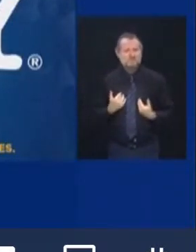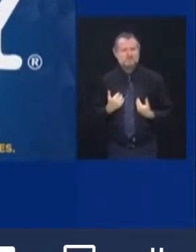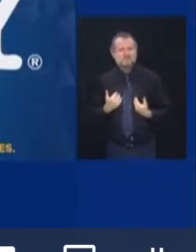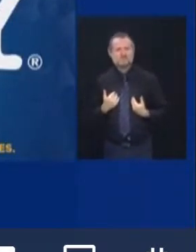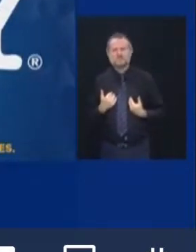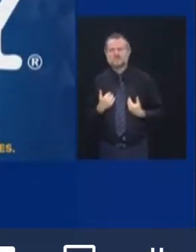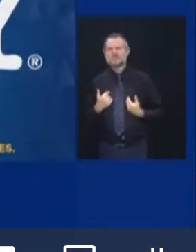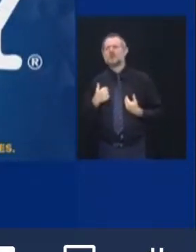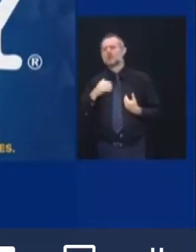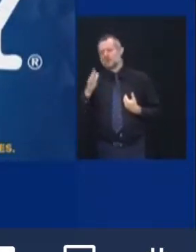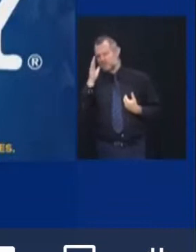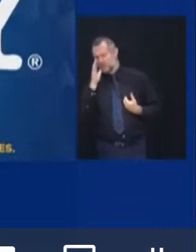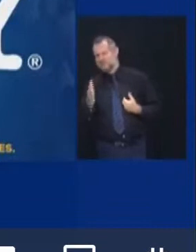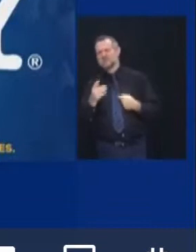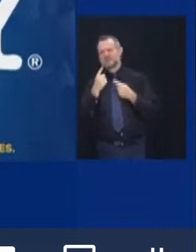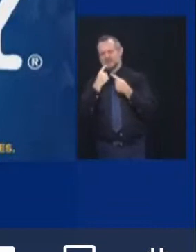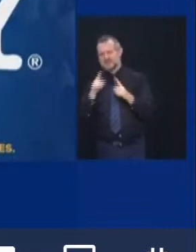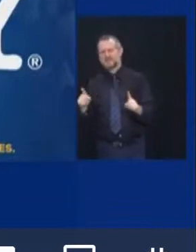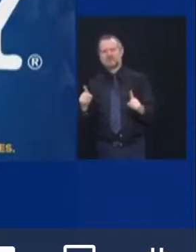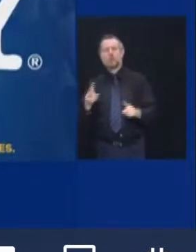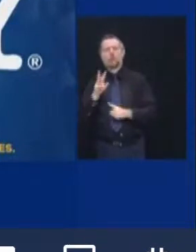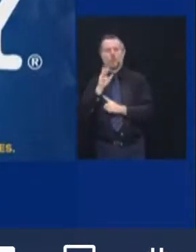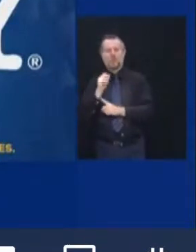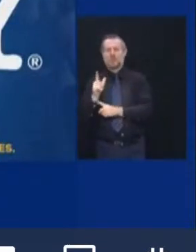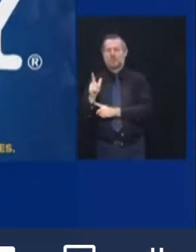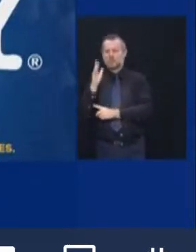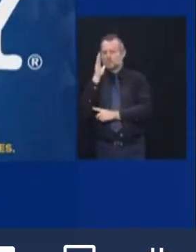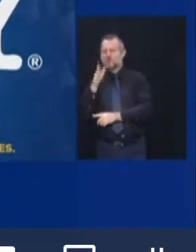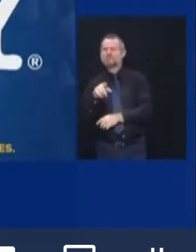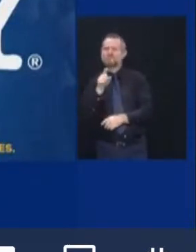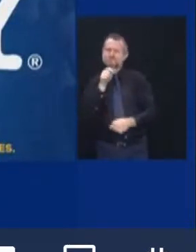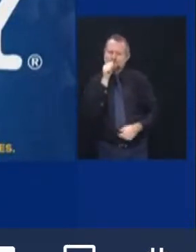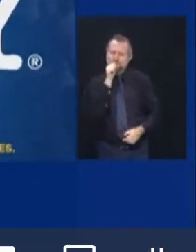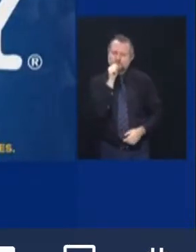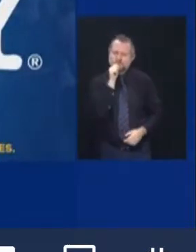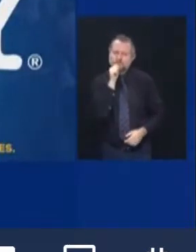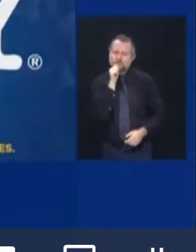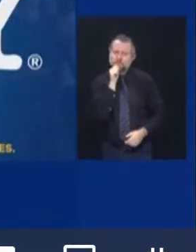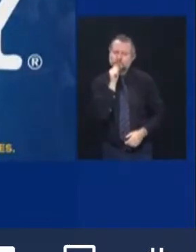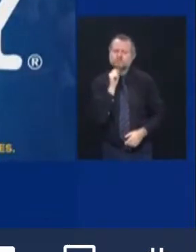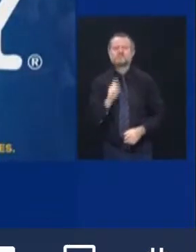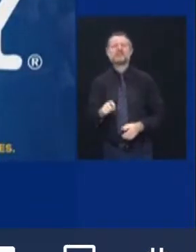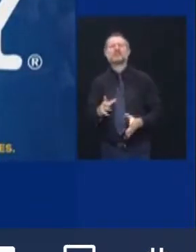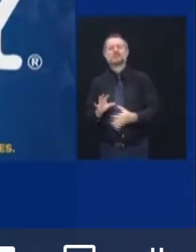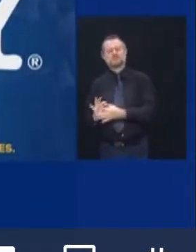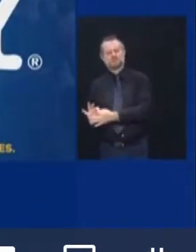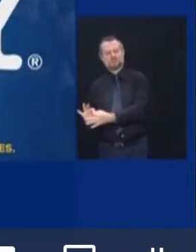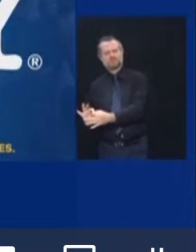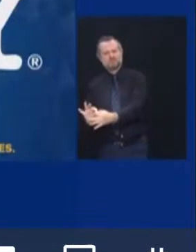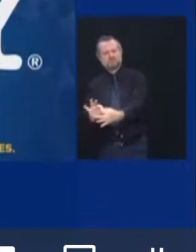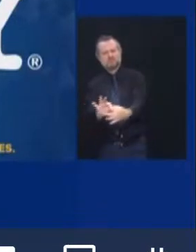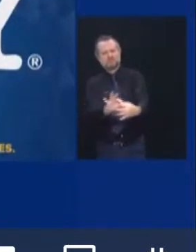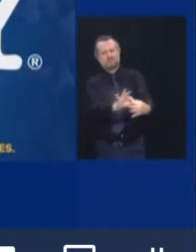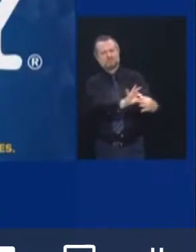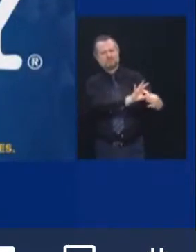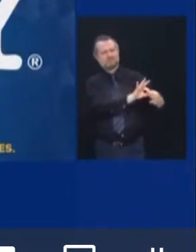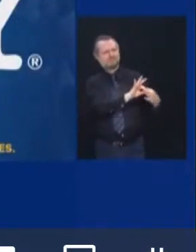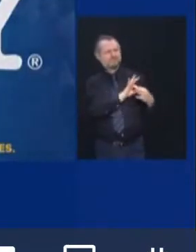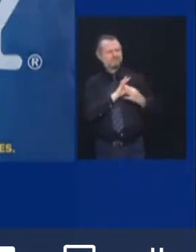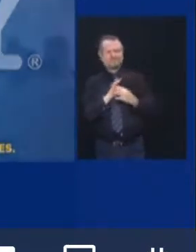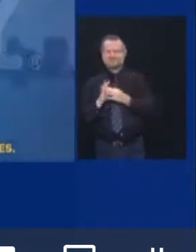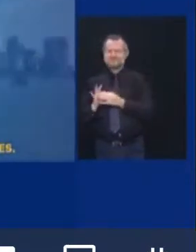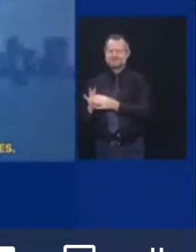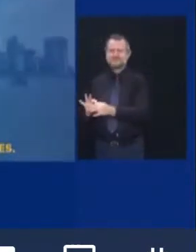We'll get there, but we have to get there. And we have to get there together. And we have to get there losing as